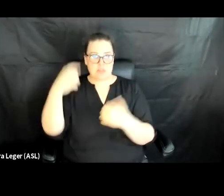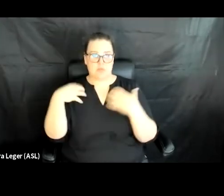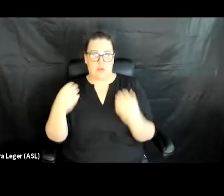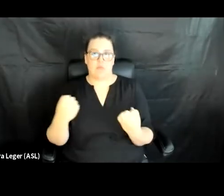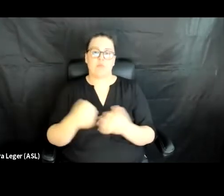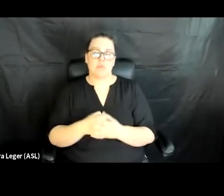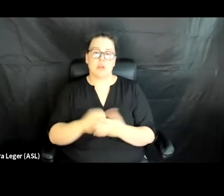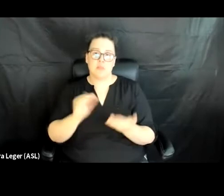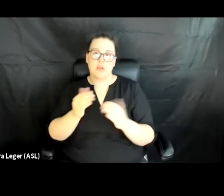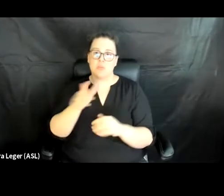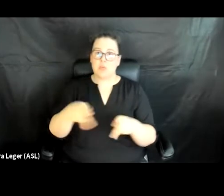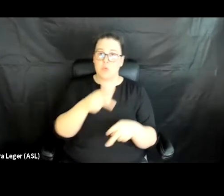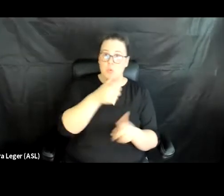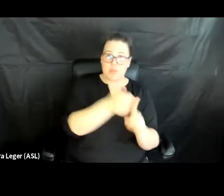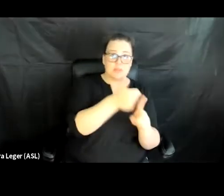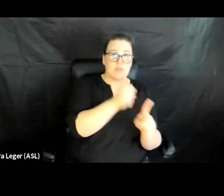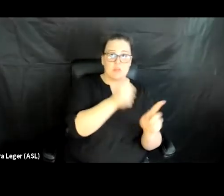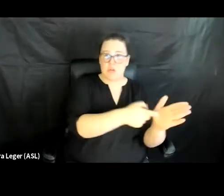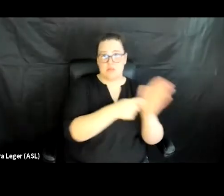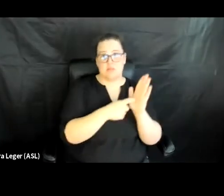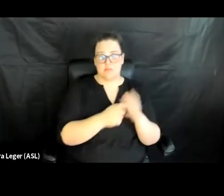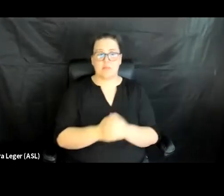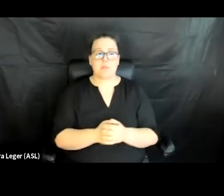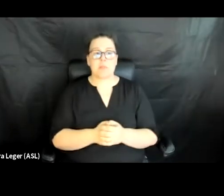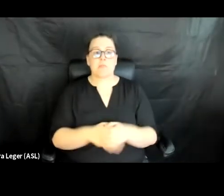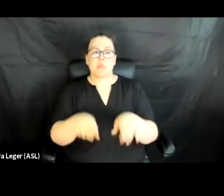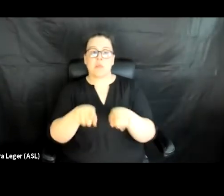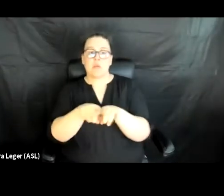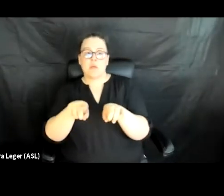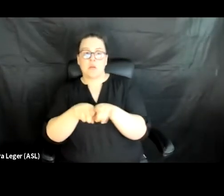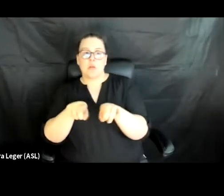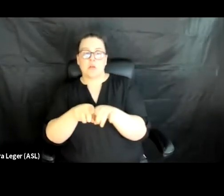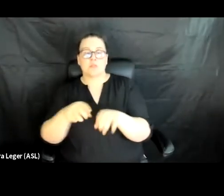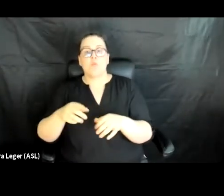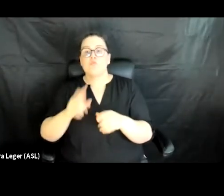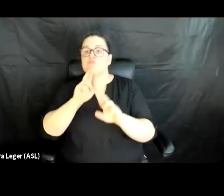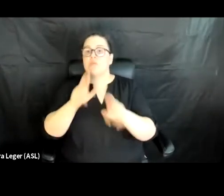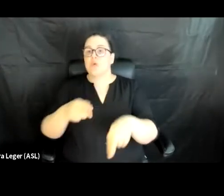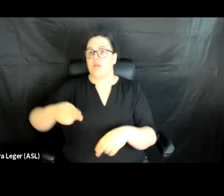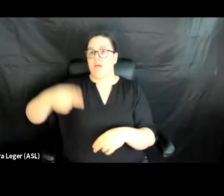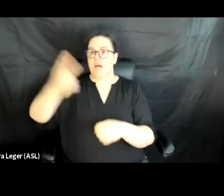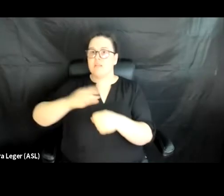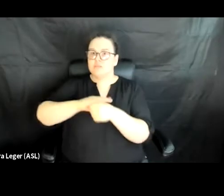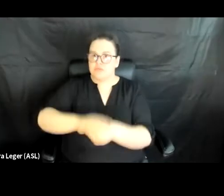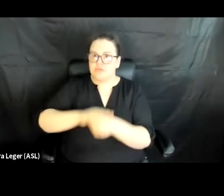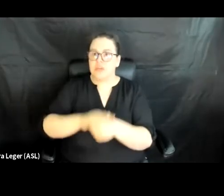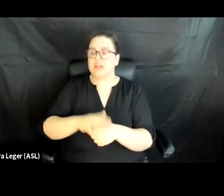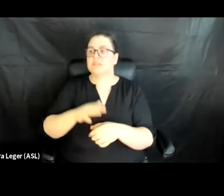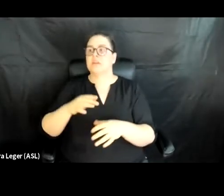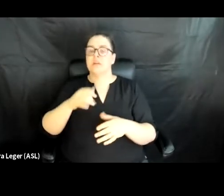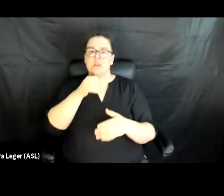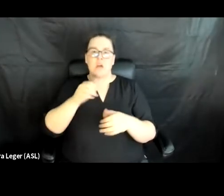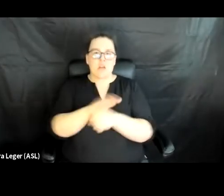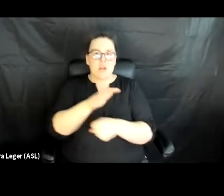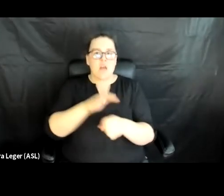workers. In addition, Hispanic adults reported a higher prevalence of psychosocial stress related to not having enough food or stable housing